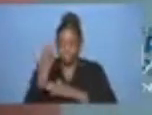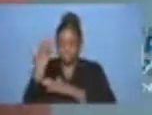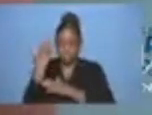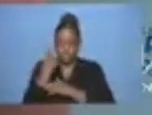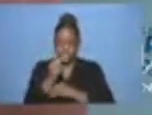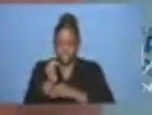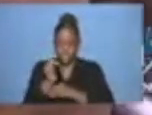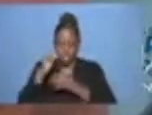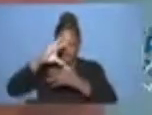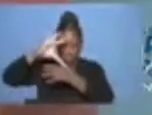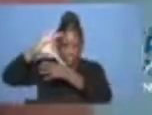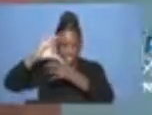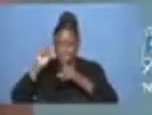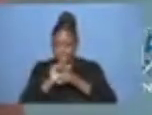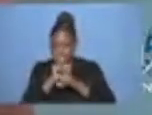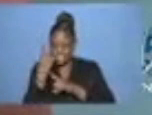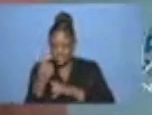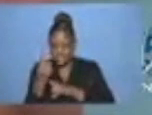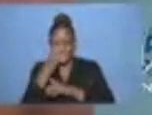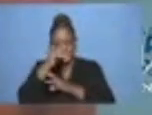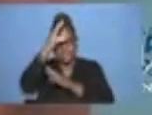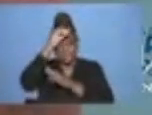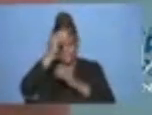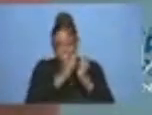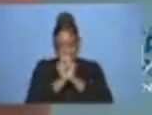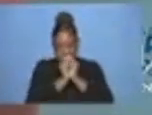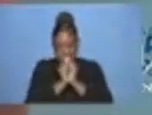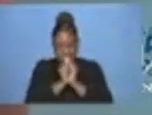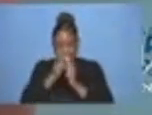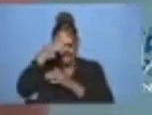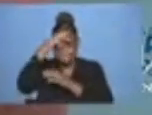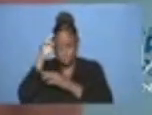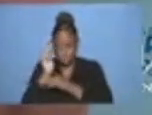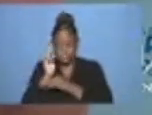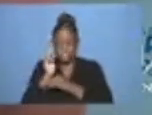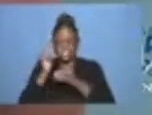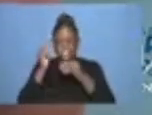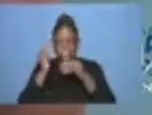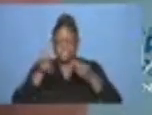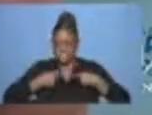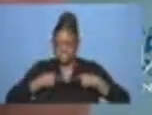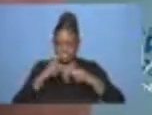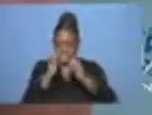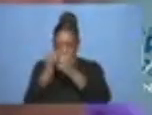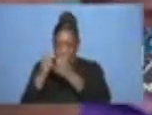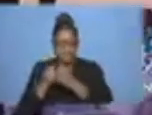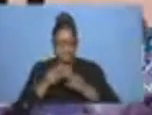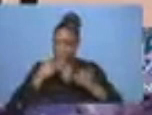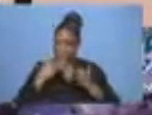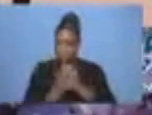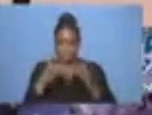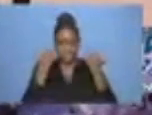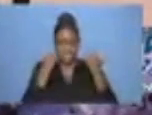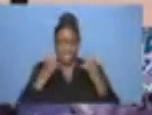practice once, and the guys came together. Moses put together some good systems, and it was just pure heart and soul, man. I mean, I